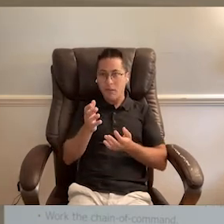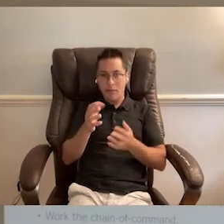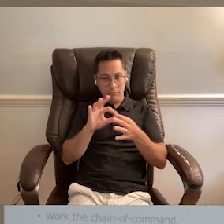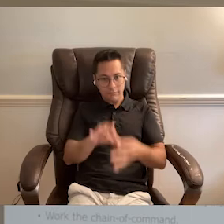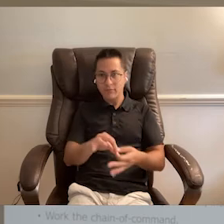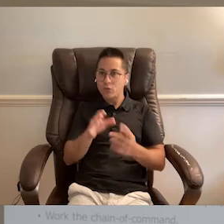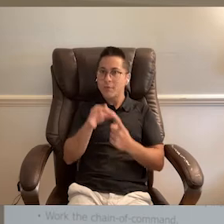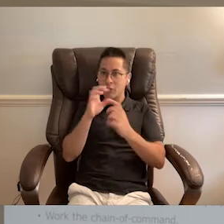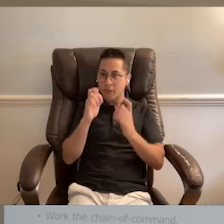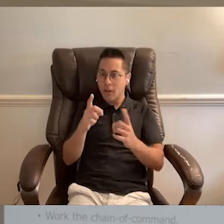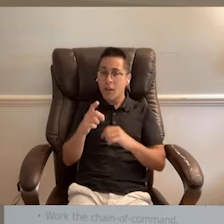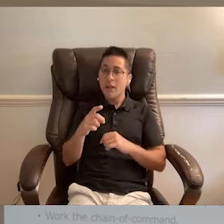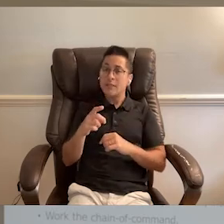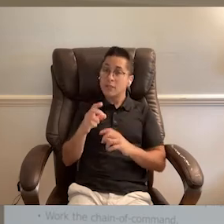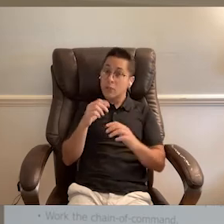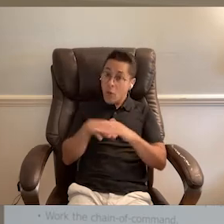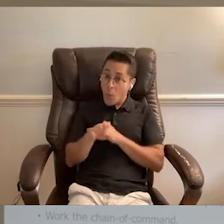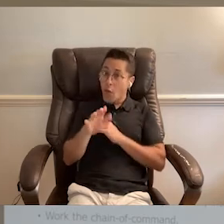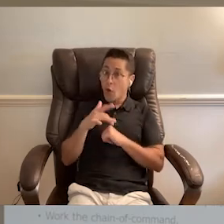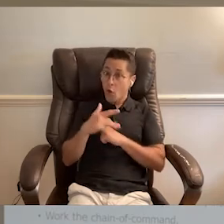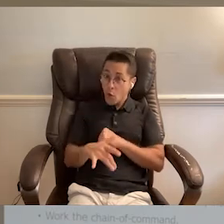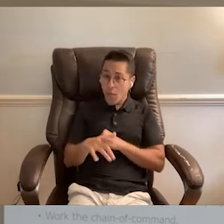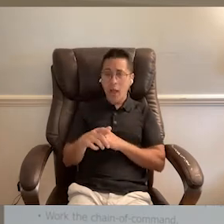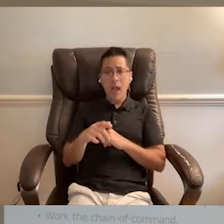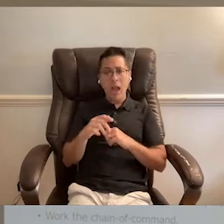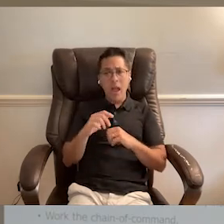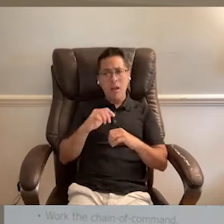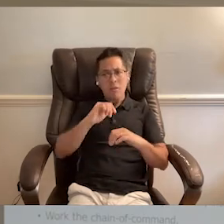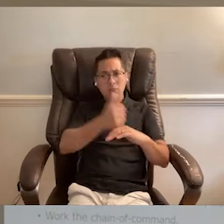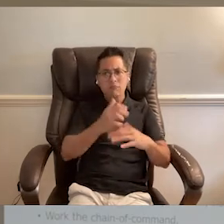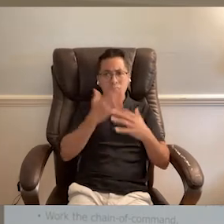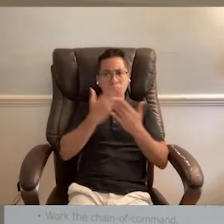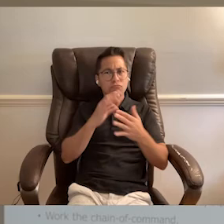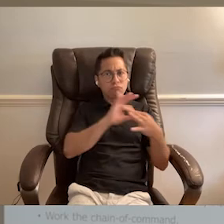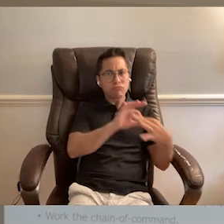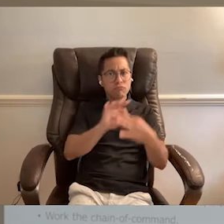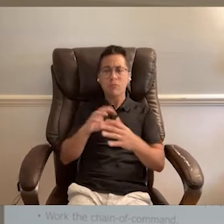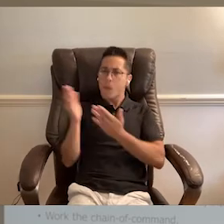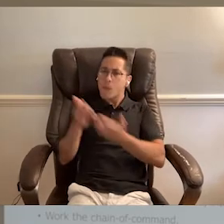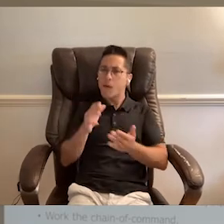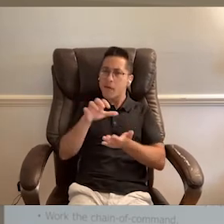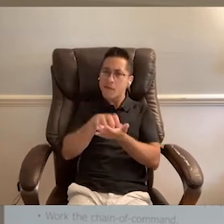in there early and build those bridges. Bring those brownies to IEP meetings.